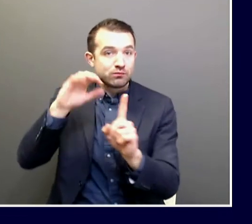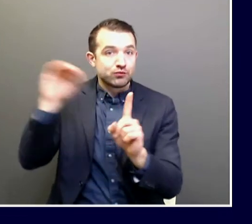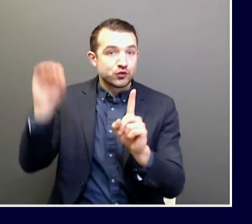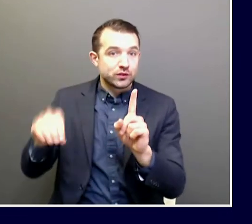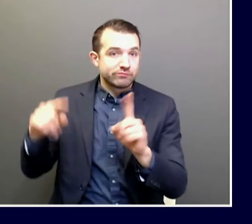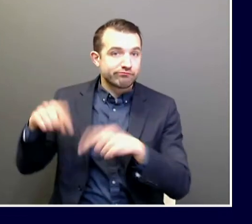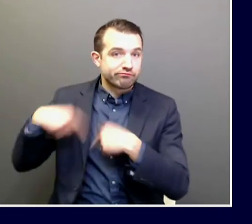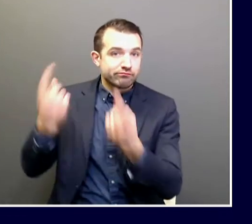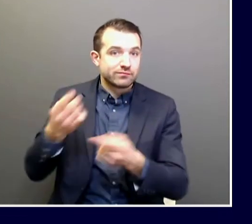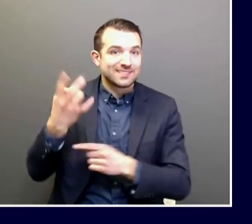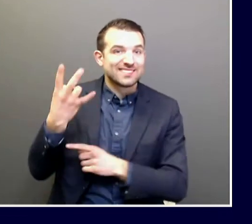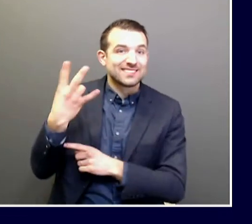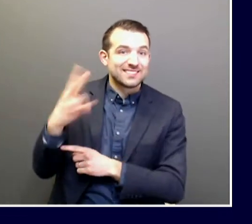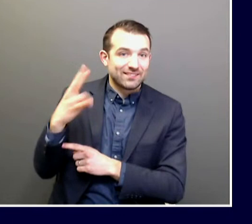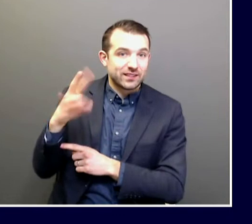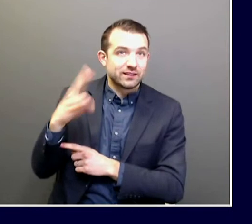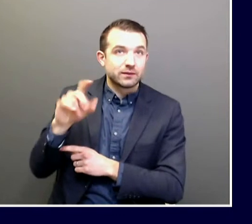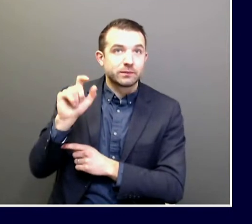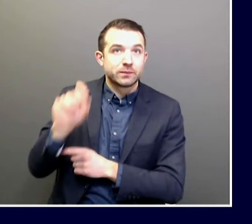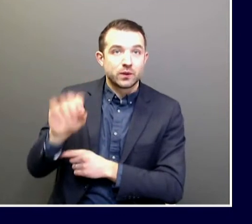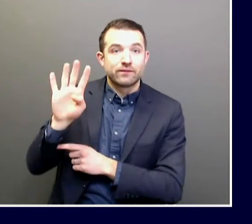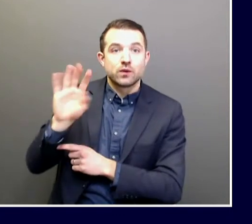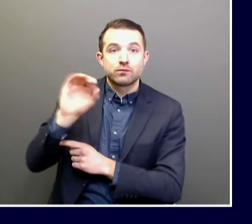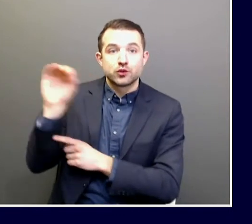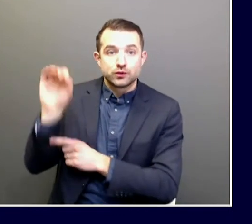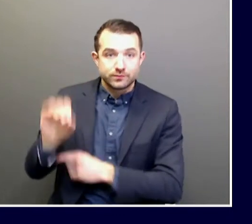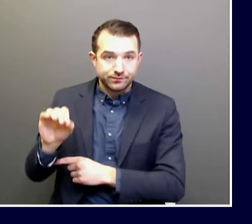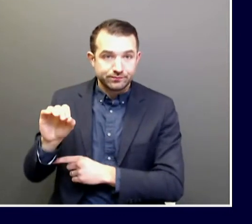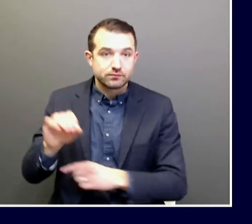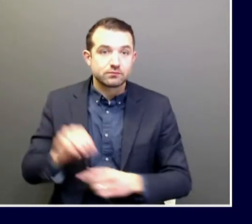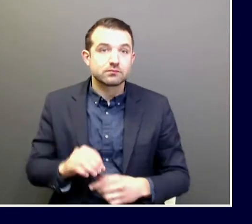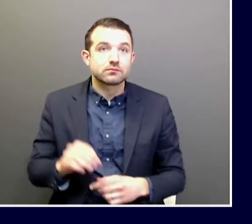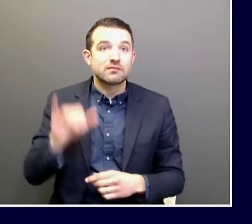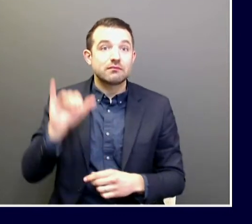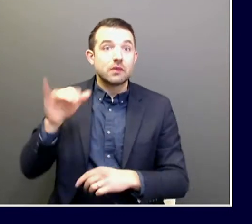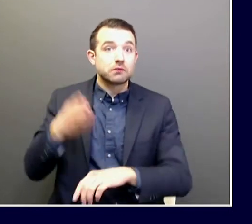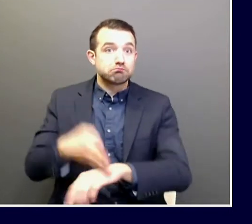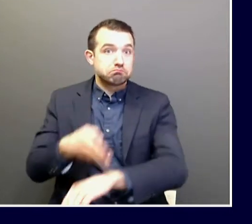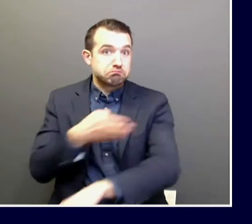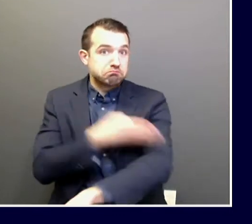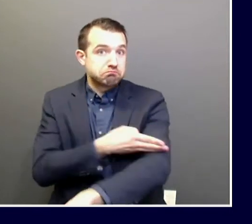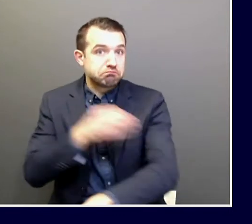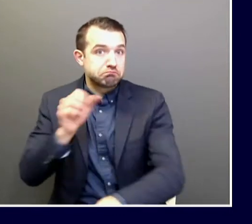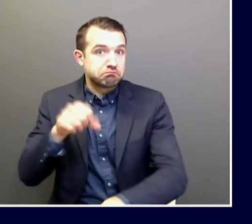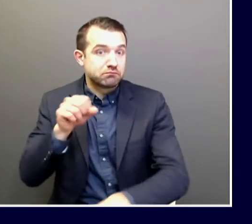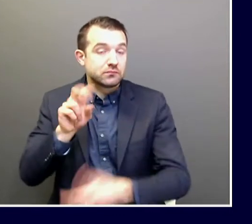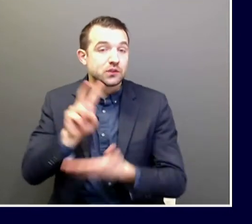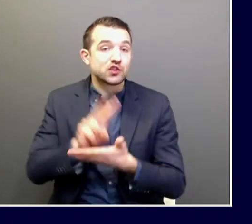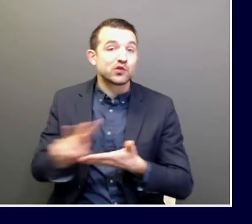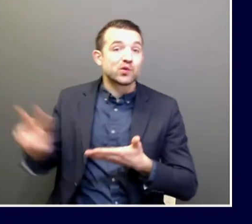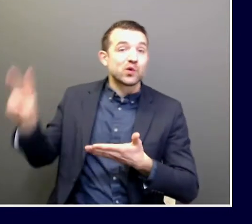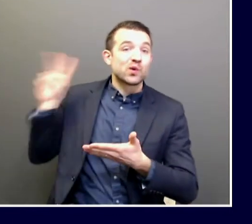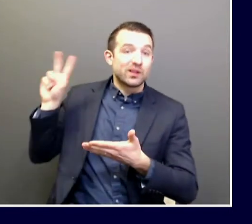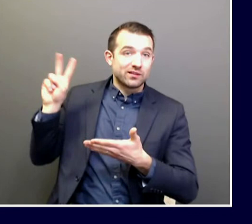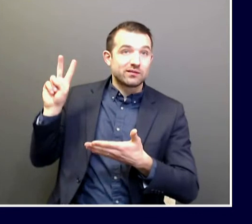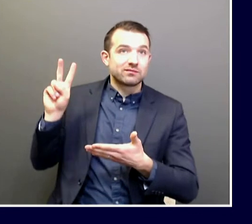17.4%. There, too, there have been improvements. 2 weeks ago, the PCR positivity rate